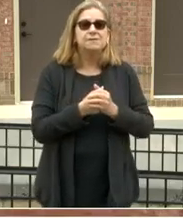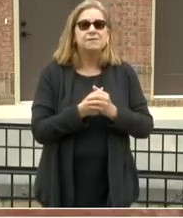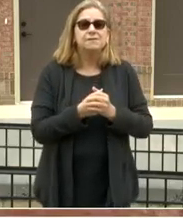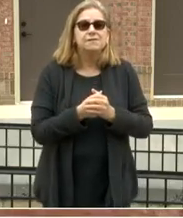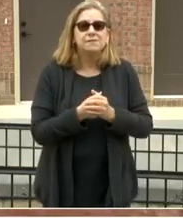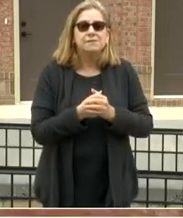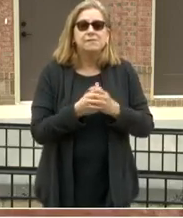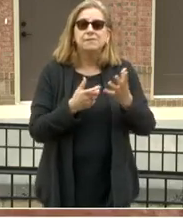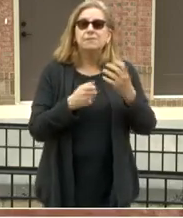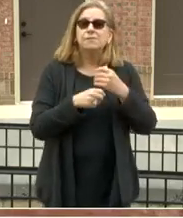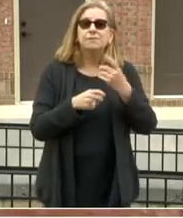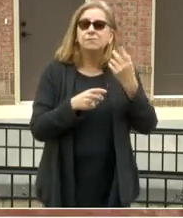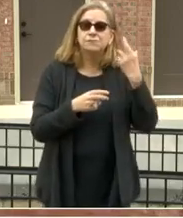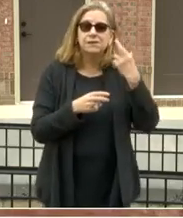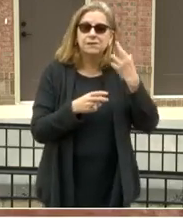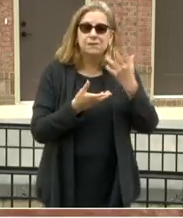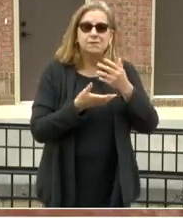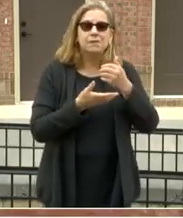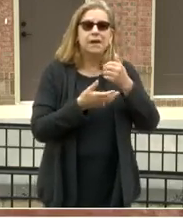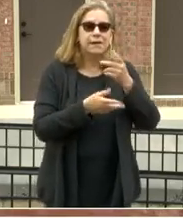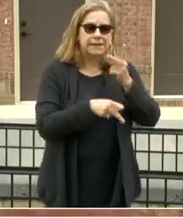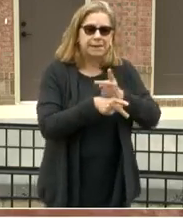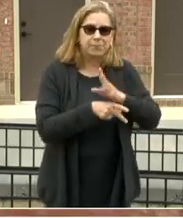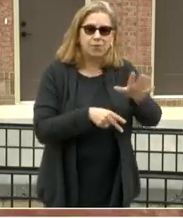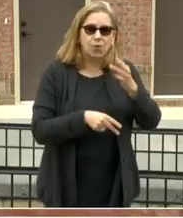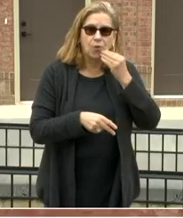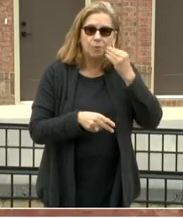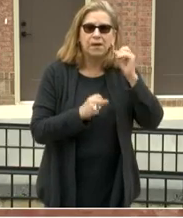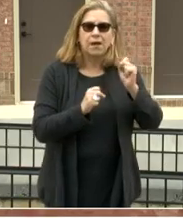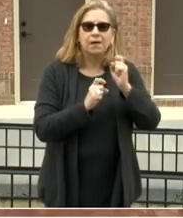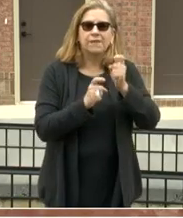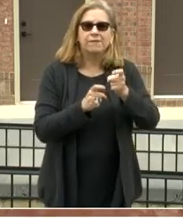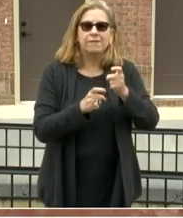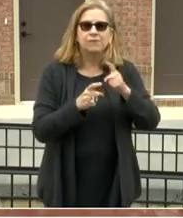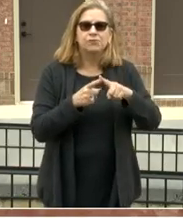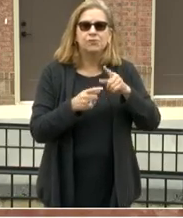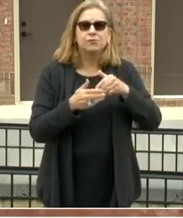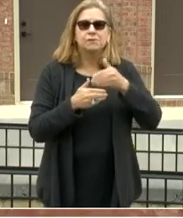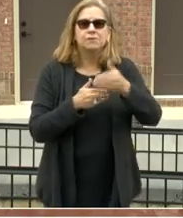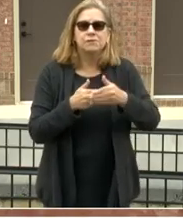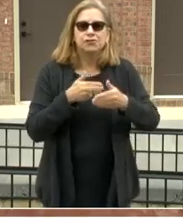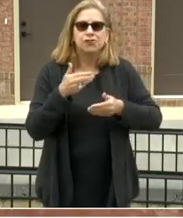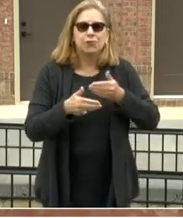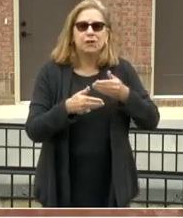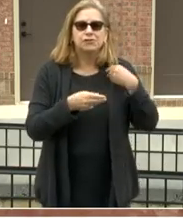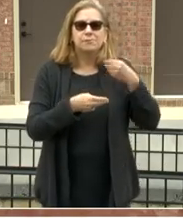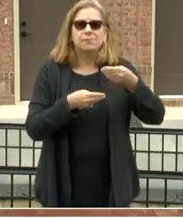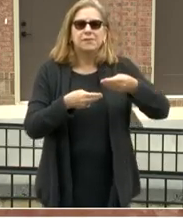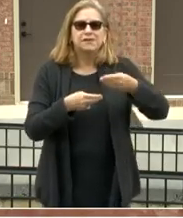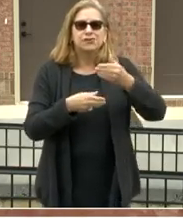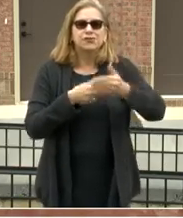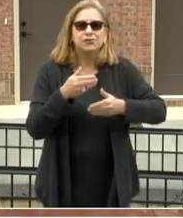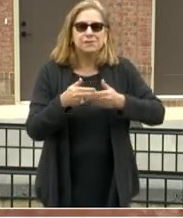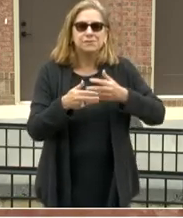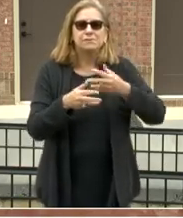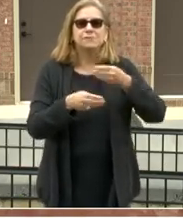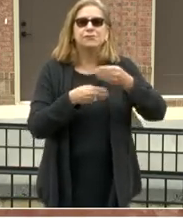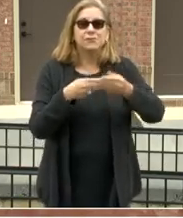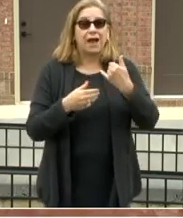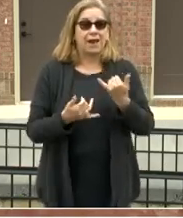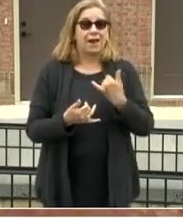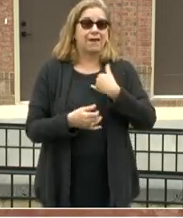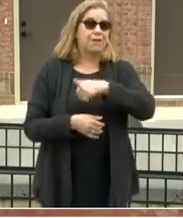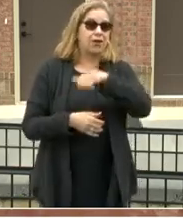and pass them on to the next generation. We have also included $500 million. This is on top of the